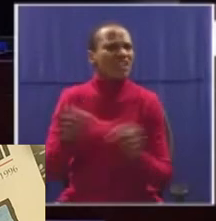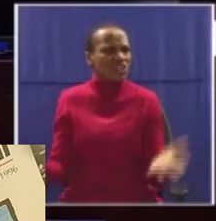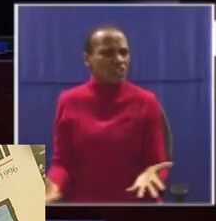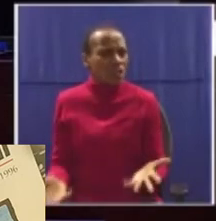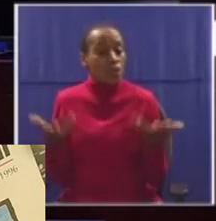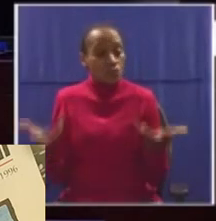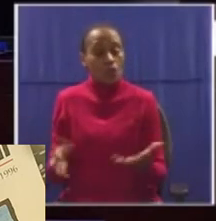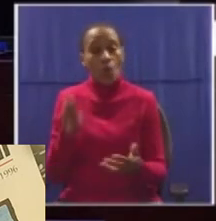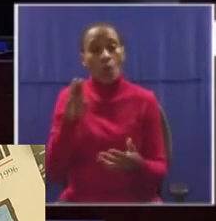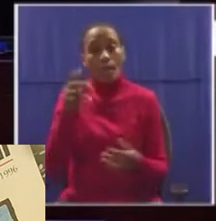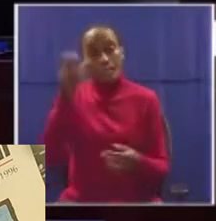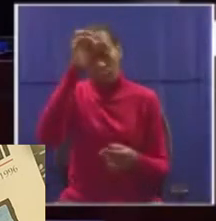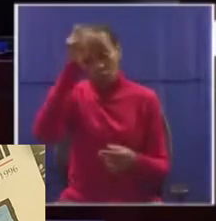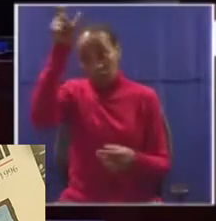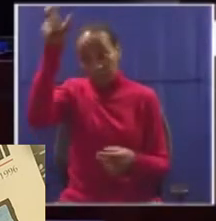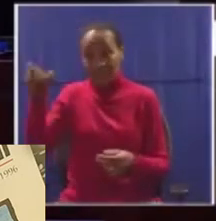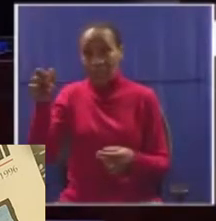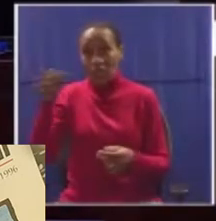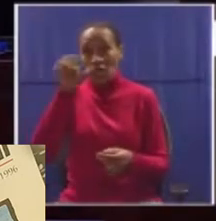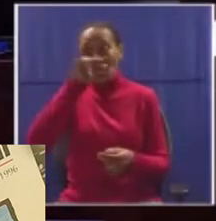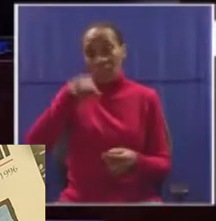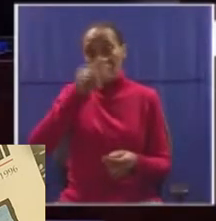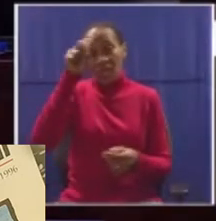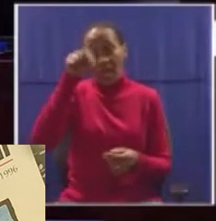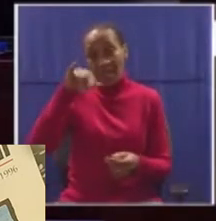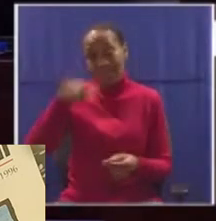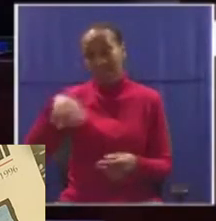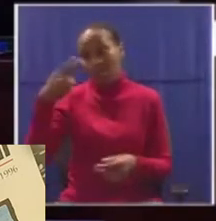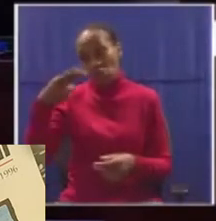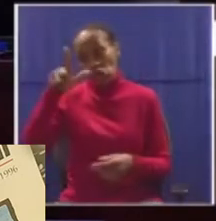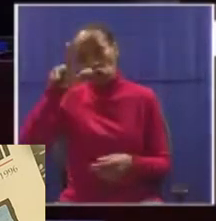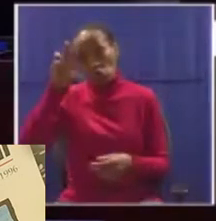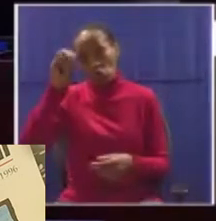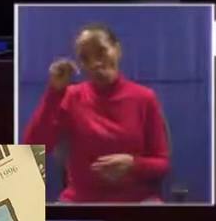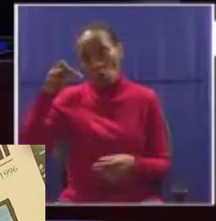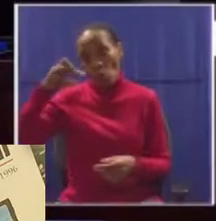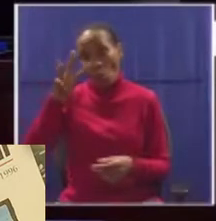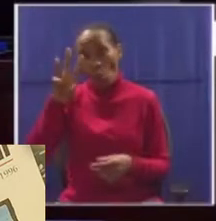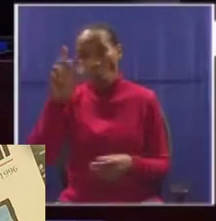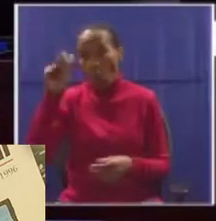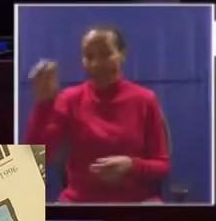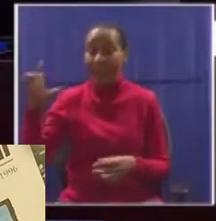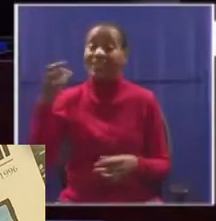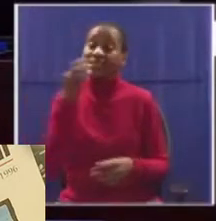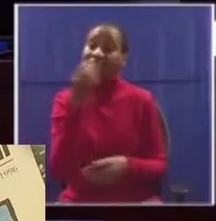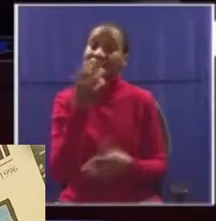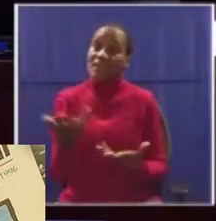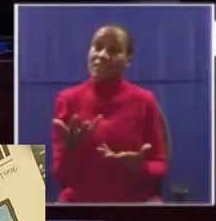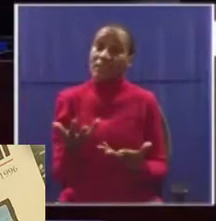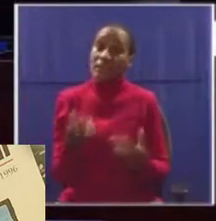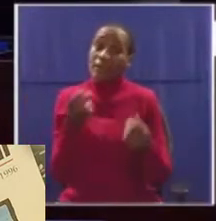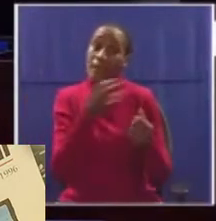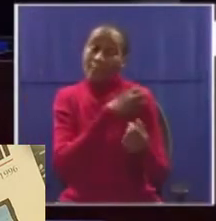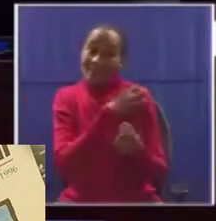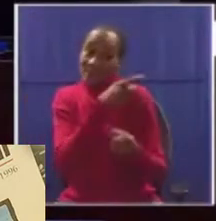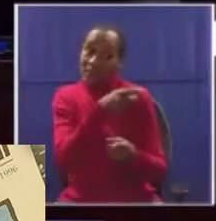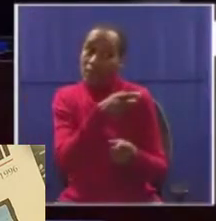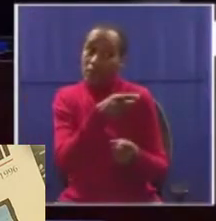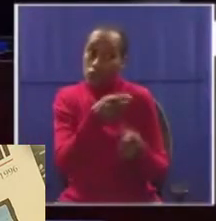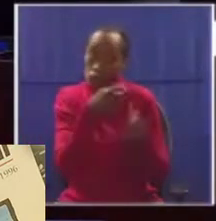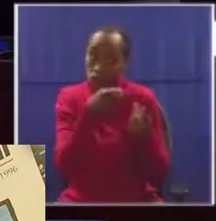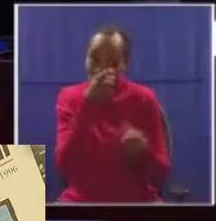affidavit by Brigadier Yani shuwani the minister is directly implicated in this estate